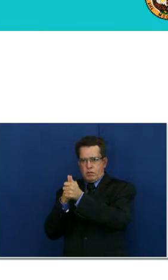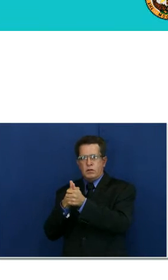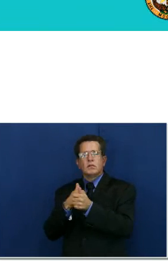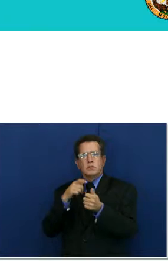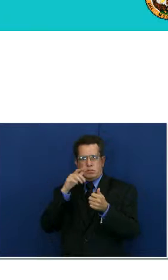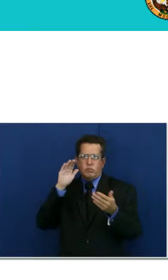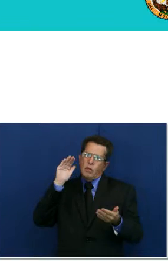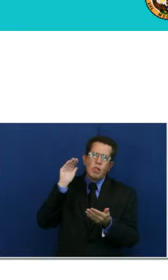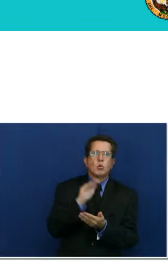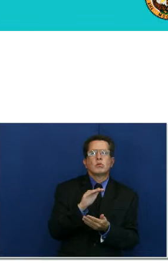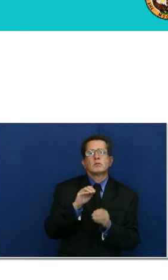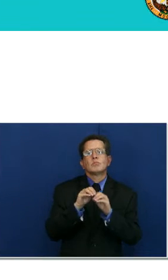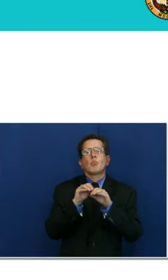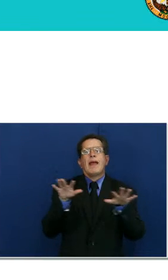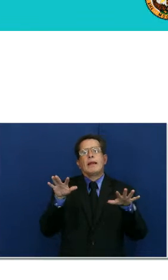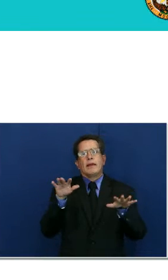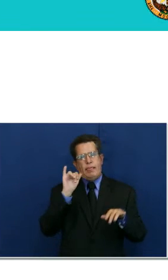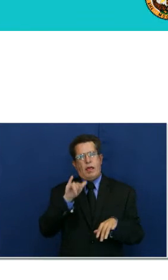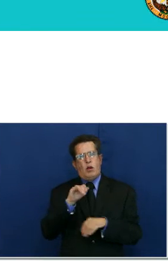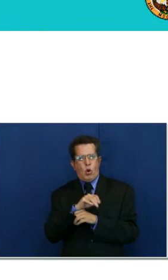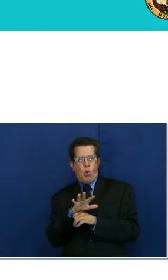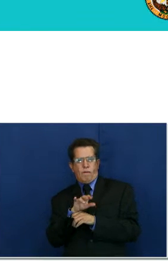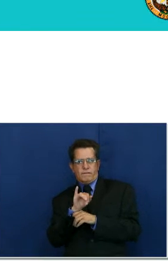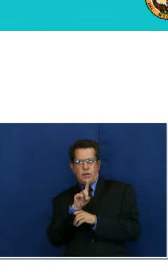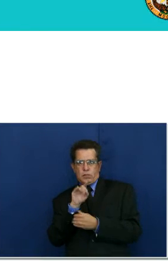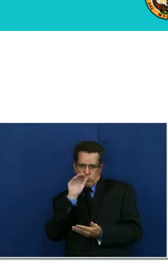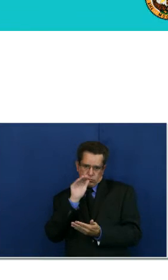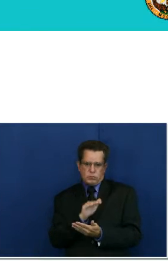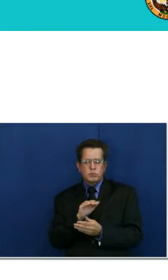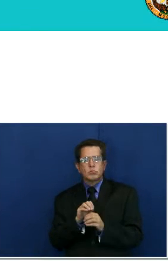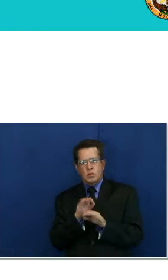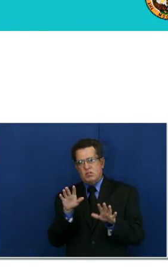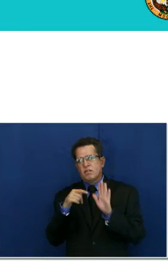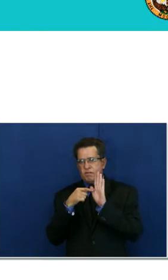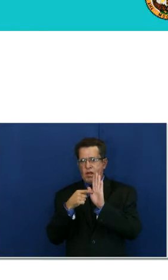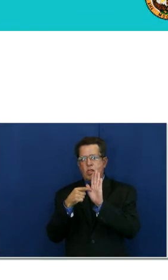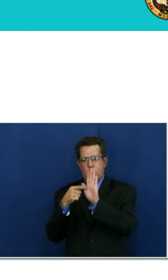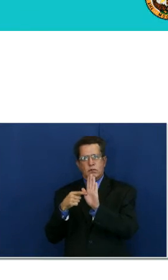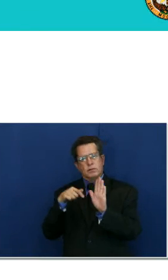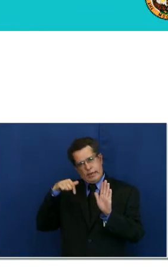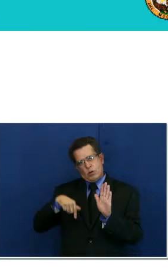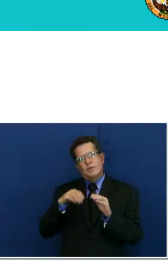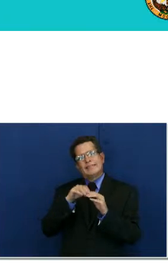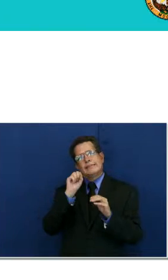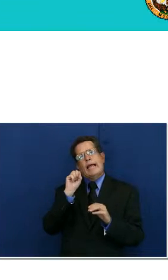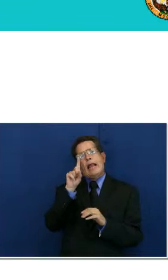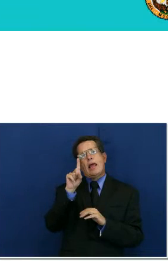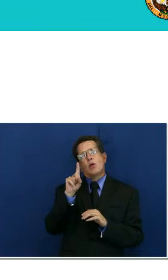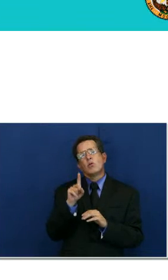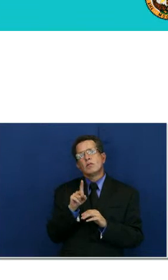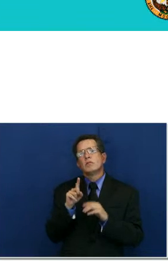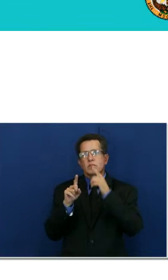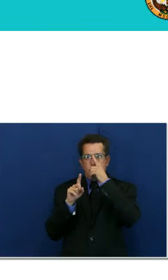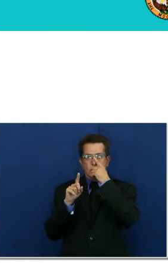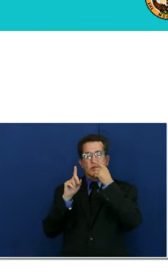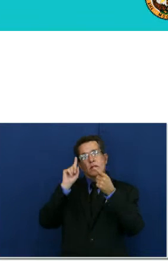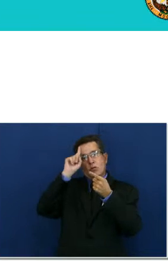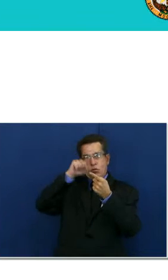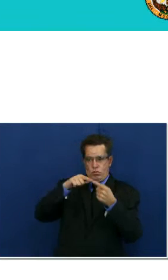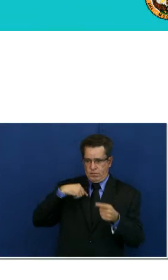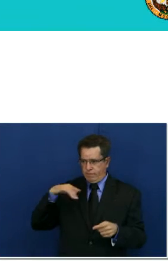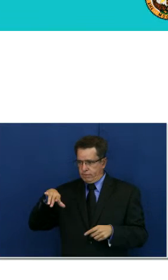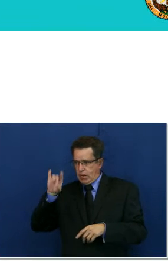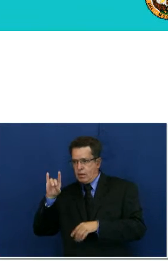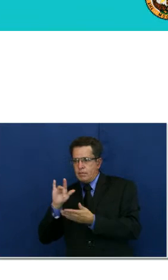future trajectory of the COVID-19 pandemic picture in San Diego County until a vaccine is available